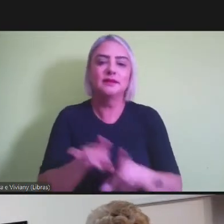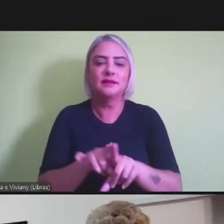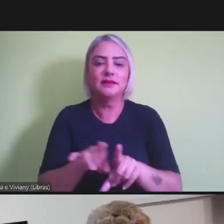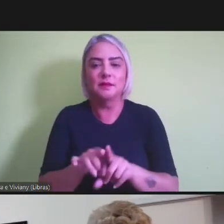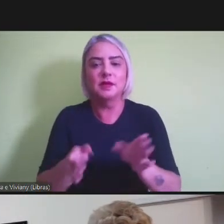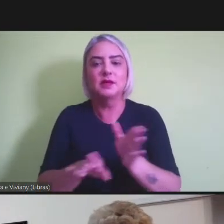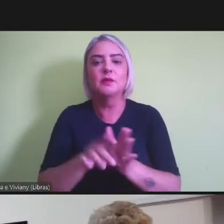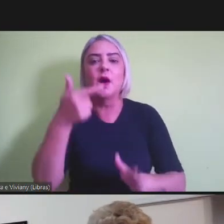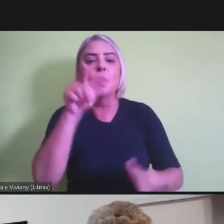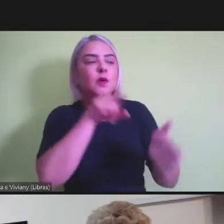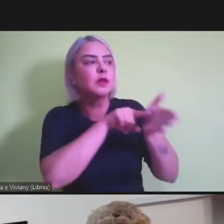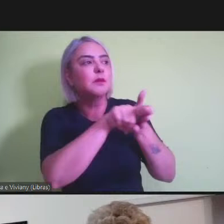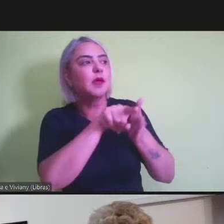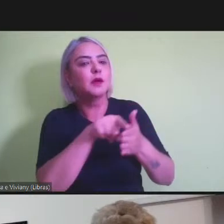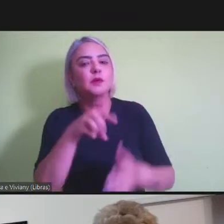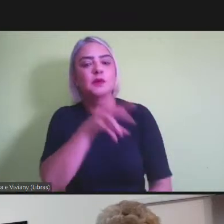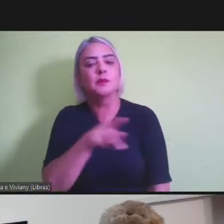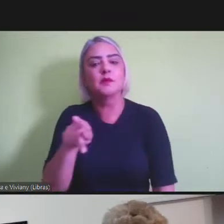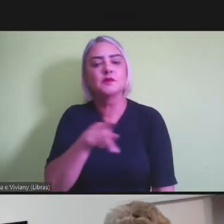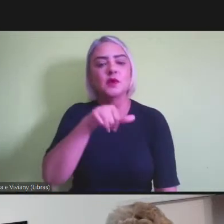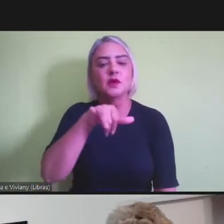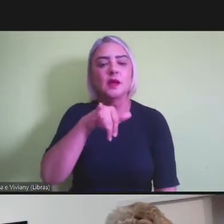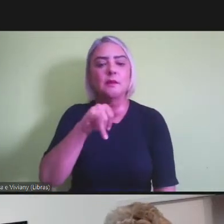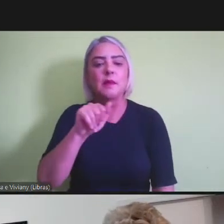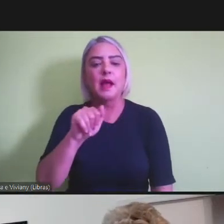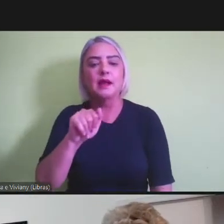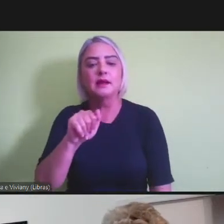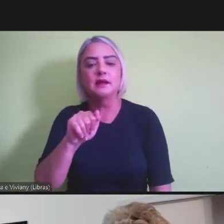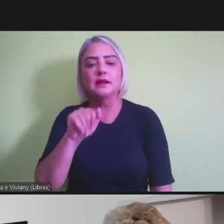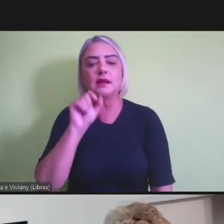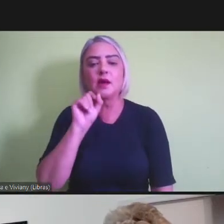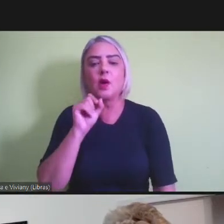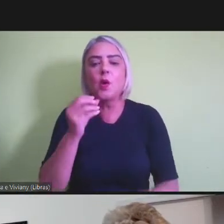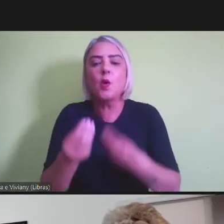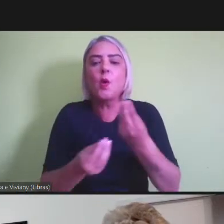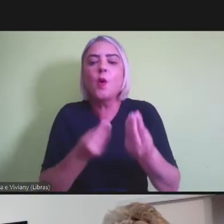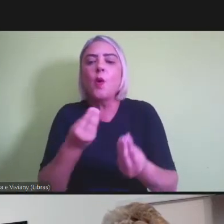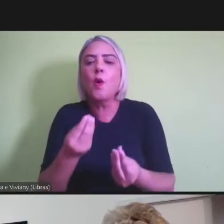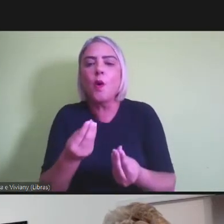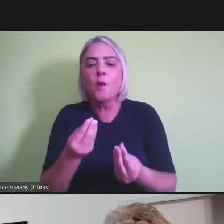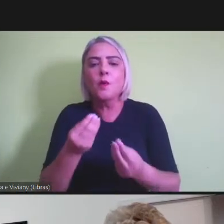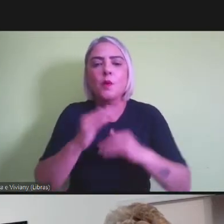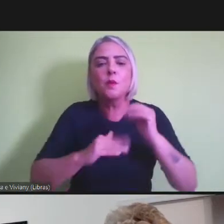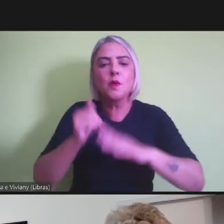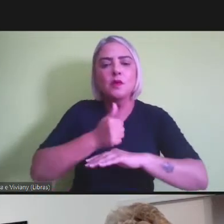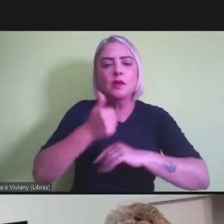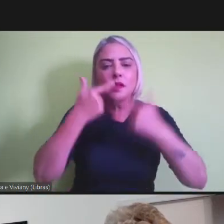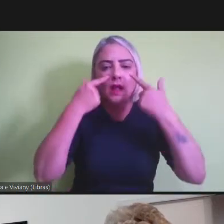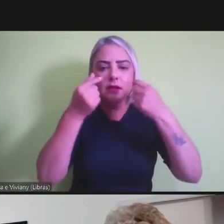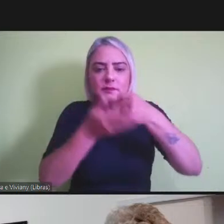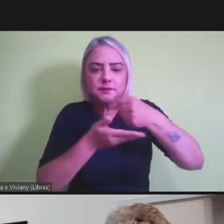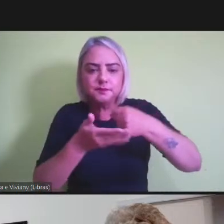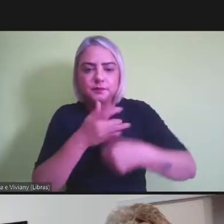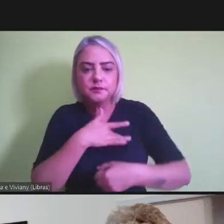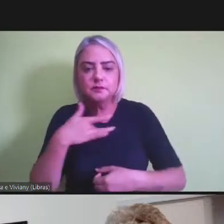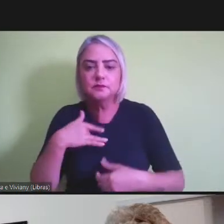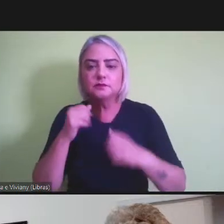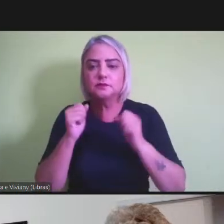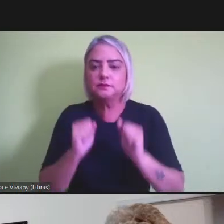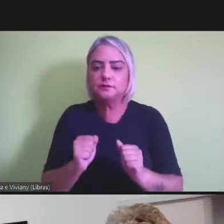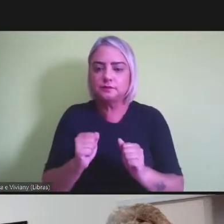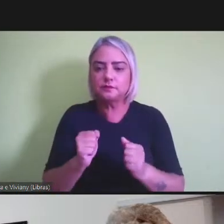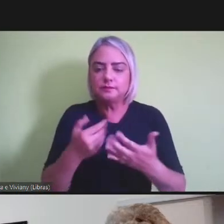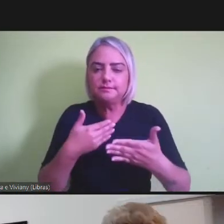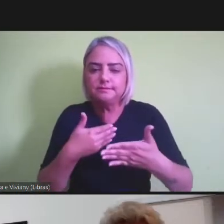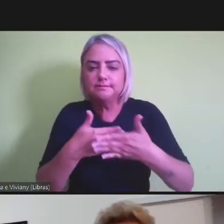the lead, there's also a question for Professor Maria Claudia, which is how professionals, healthcare professionals from the primary